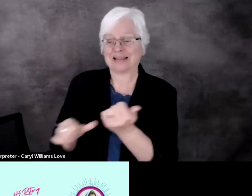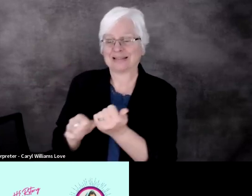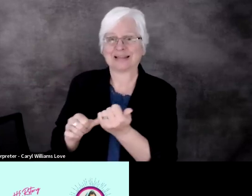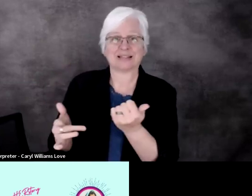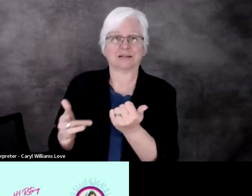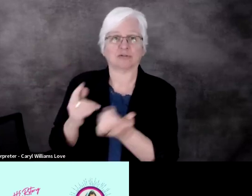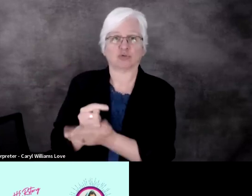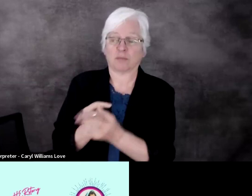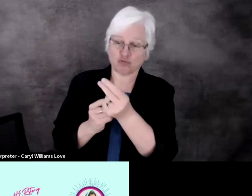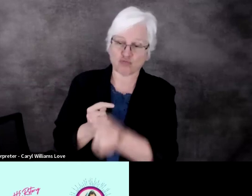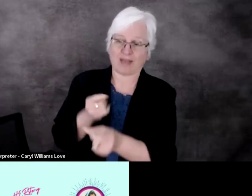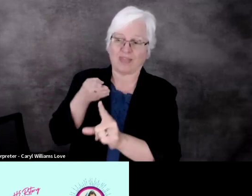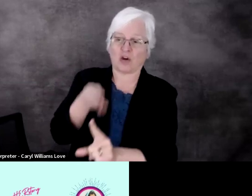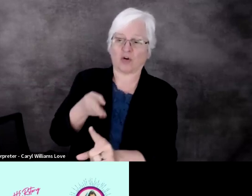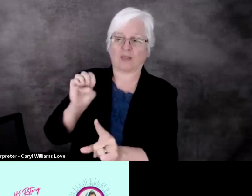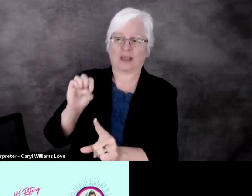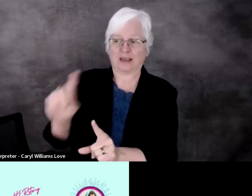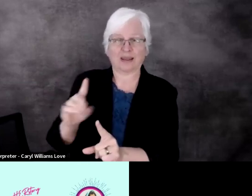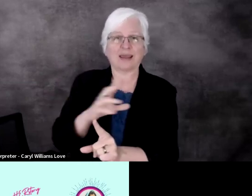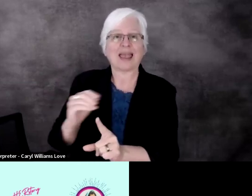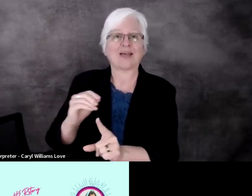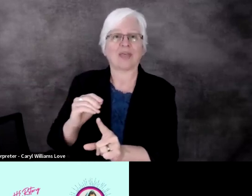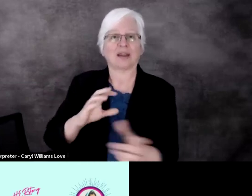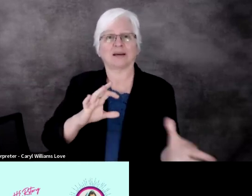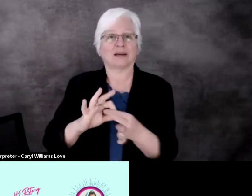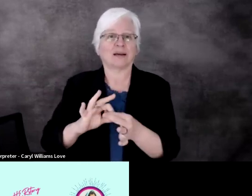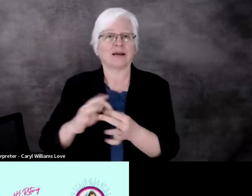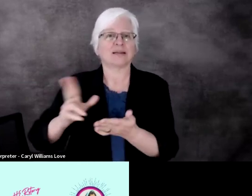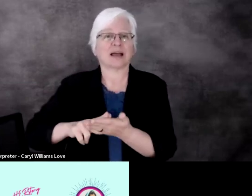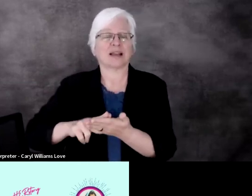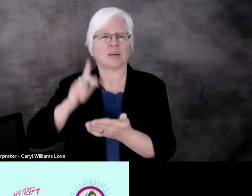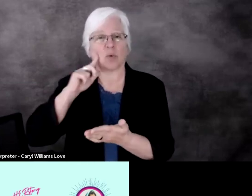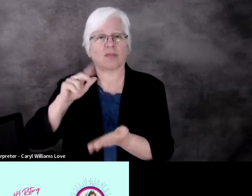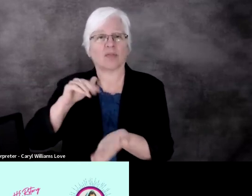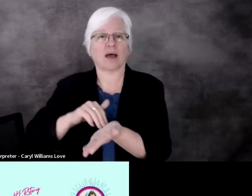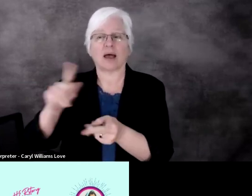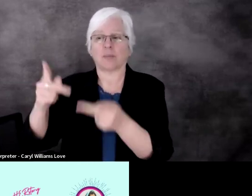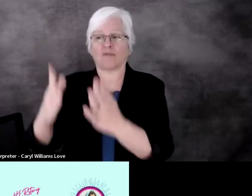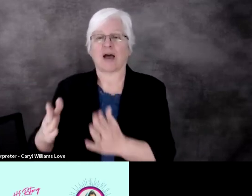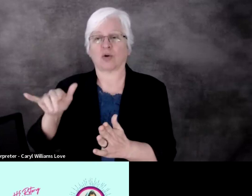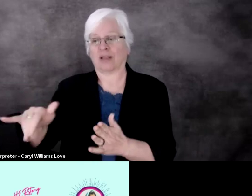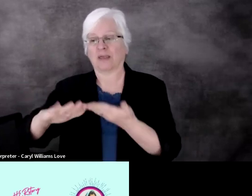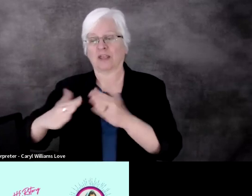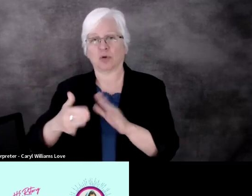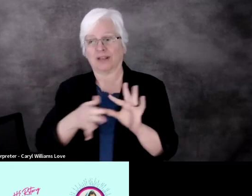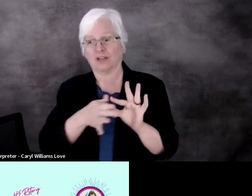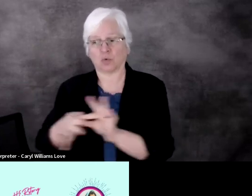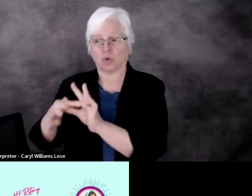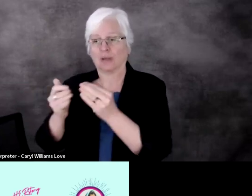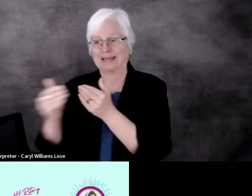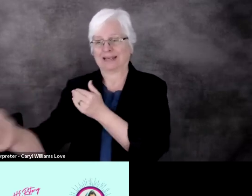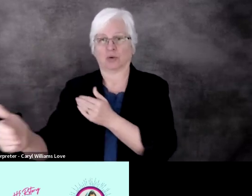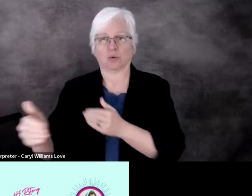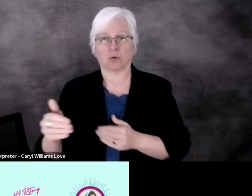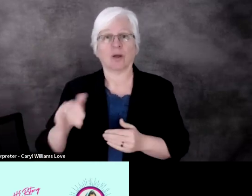and then immediately get signed up with a provider in their community to continue that work. So there's some great efforts that are coming, but